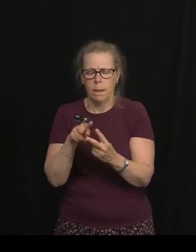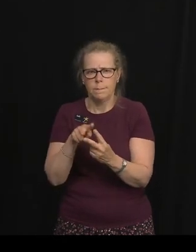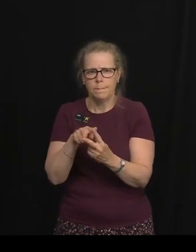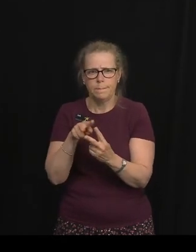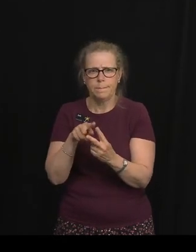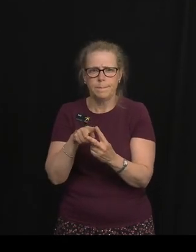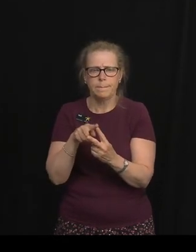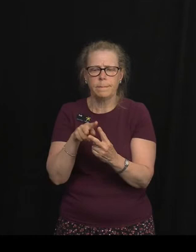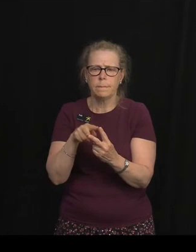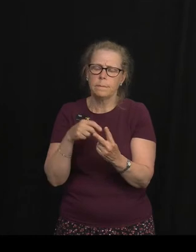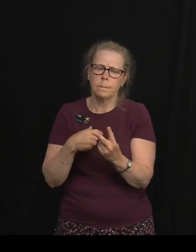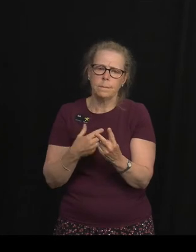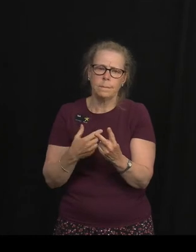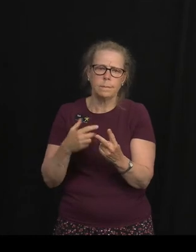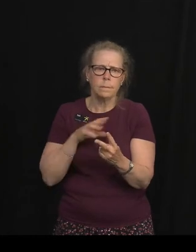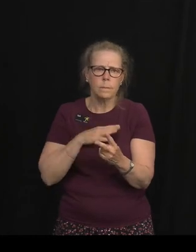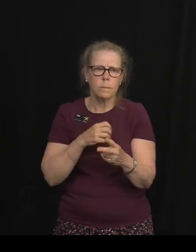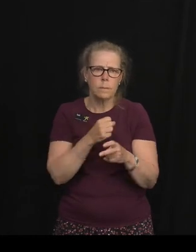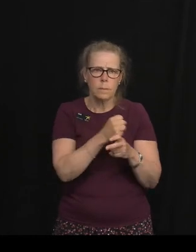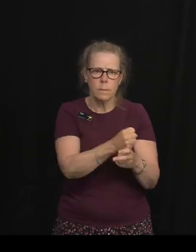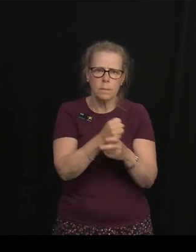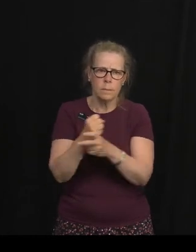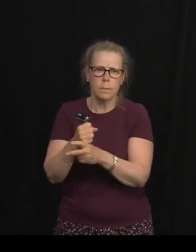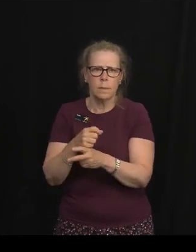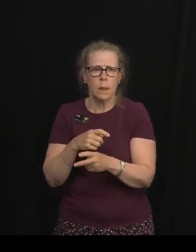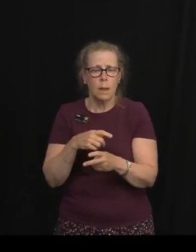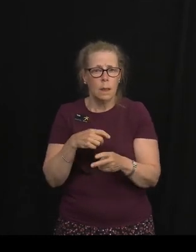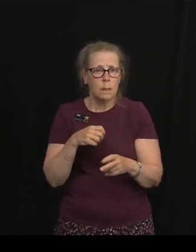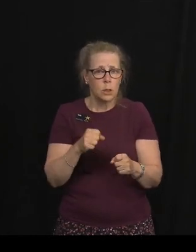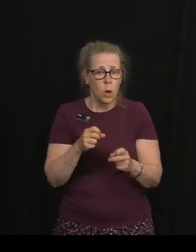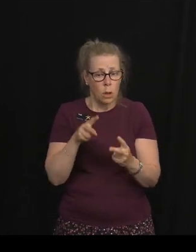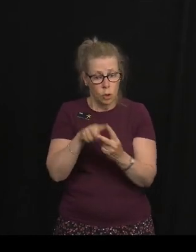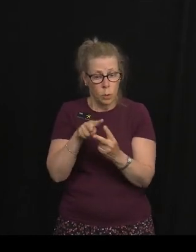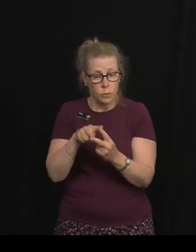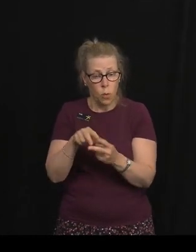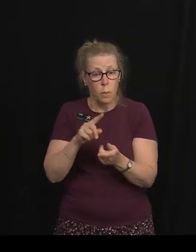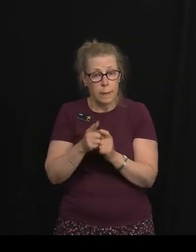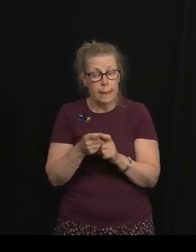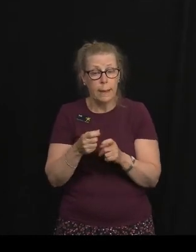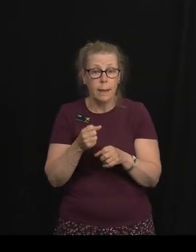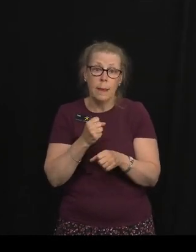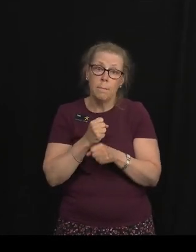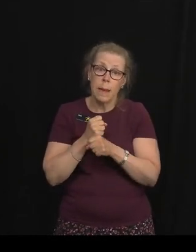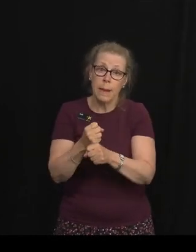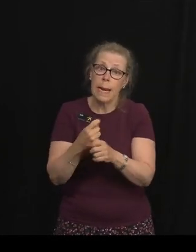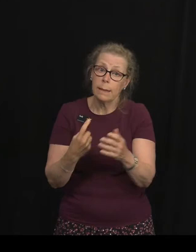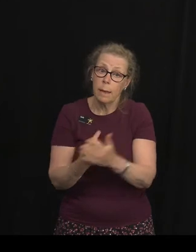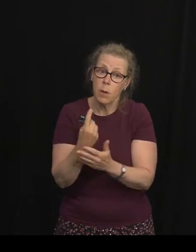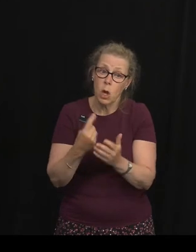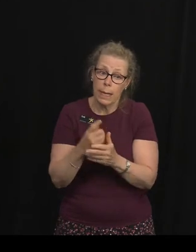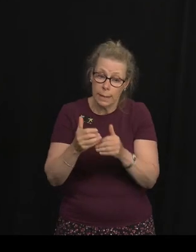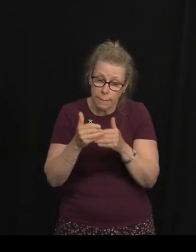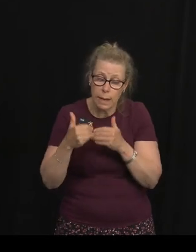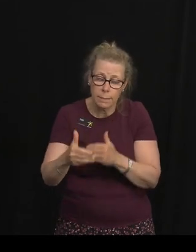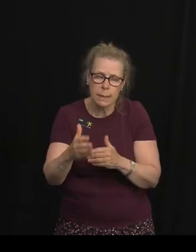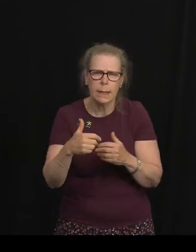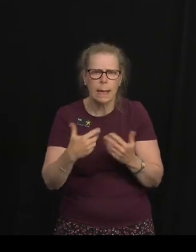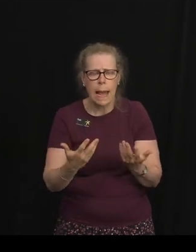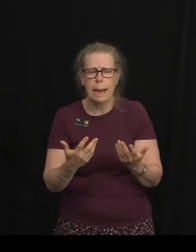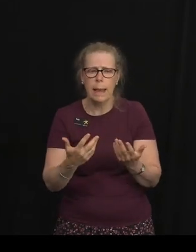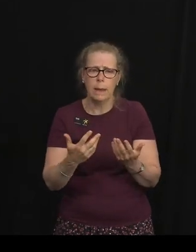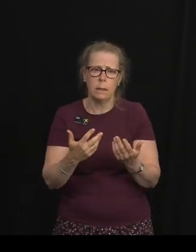be in some way permanent possibilities in the future, or are we back